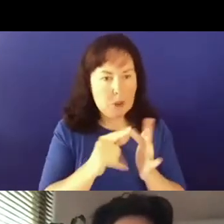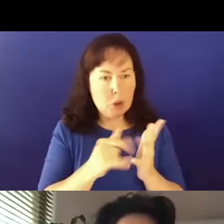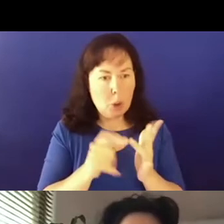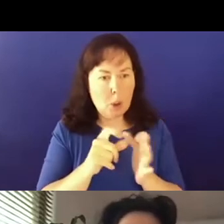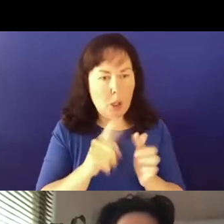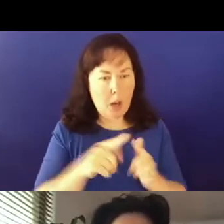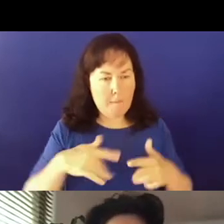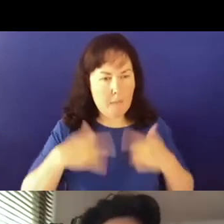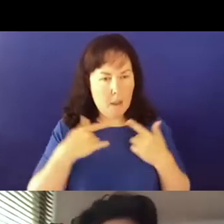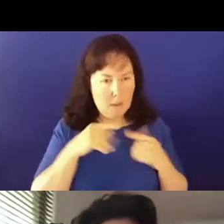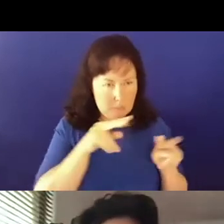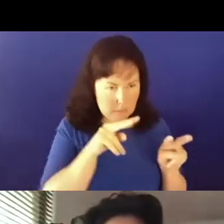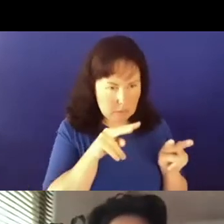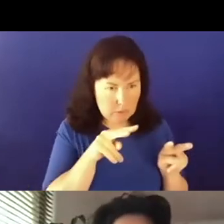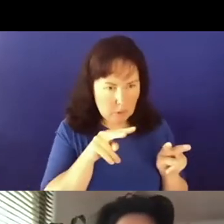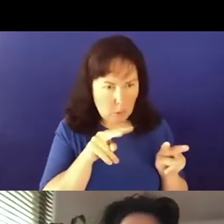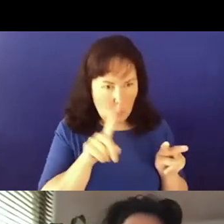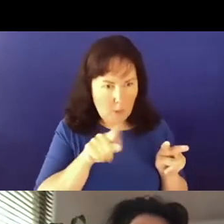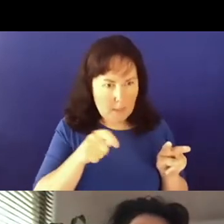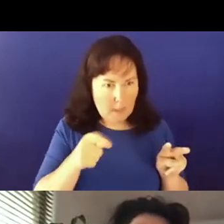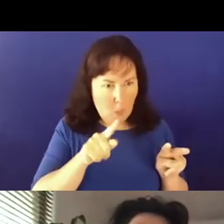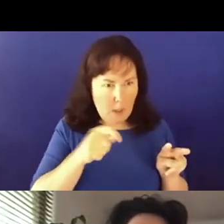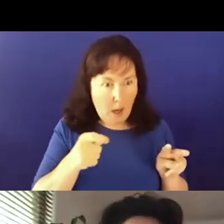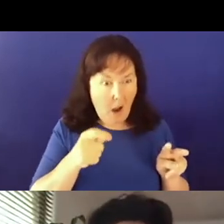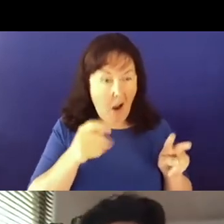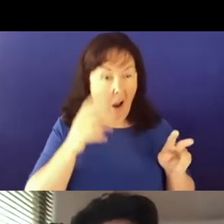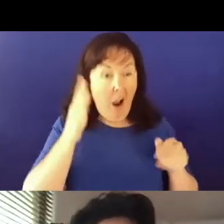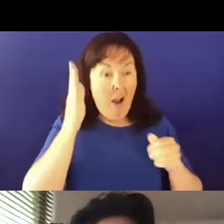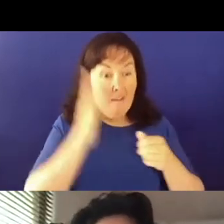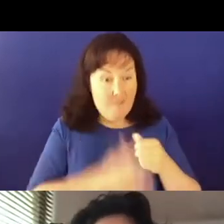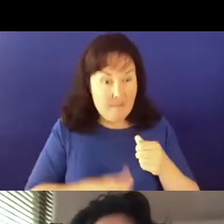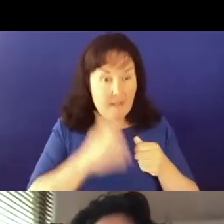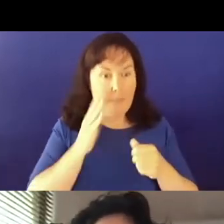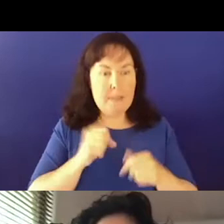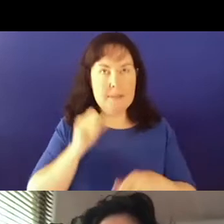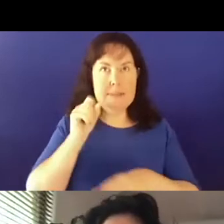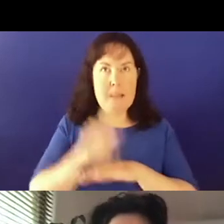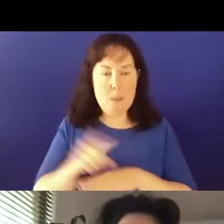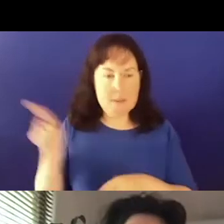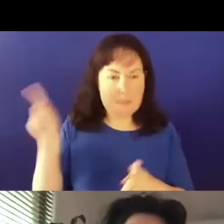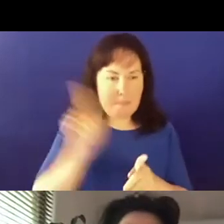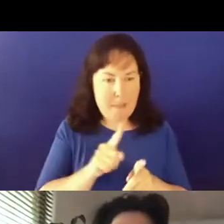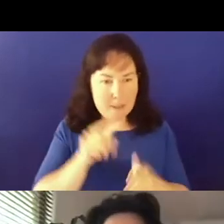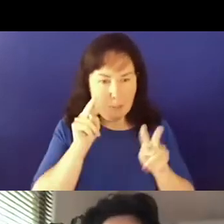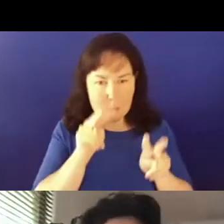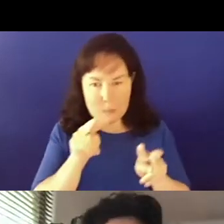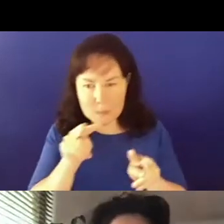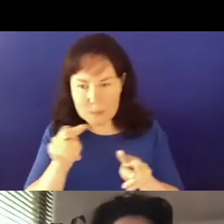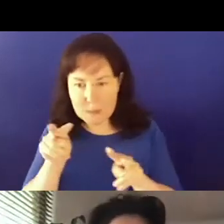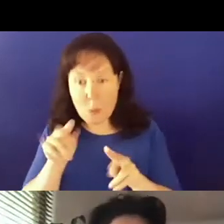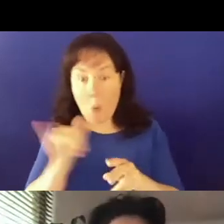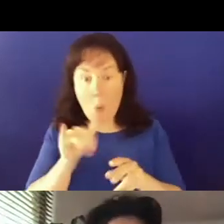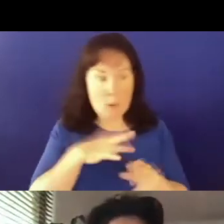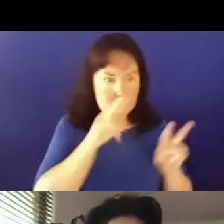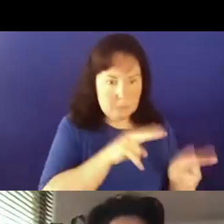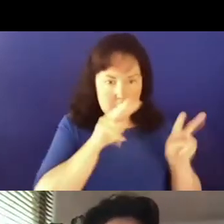cliffhanger or leave us hanging at the end of the episode so that we want to come back for that next ep? Or just binge it all at once. Like, give us